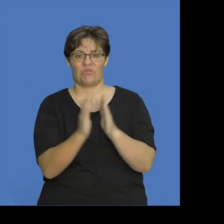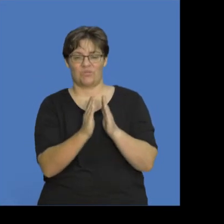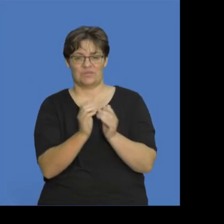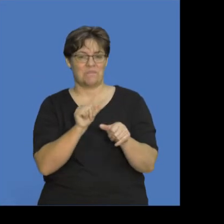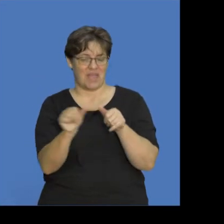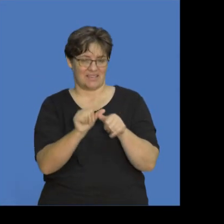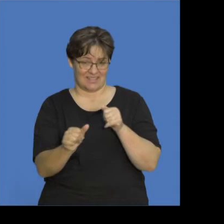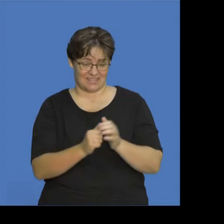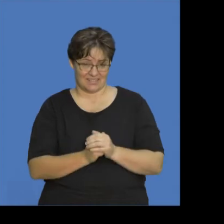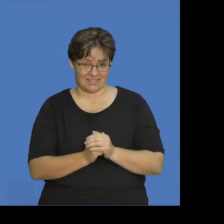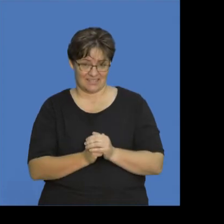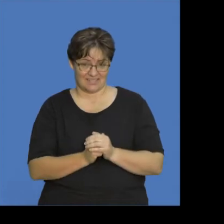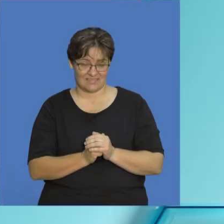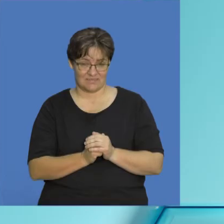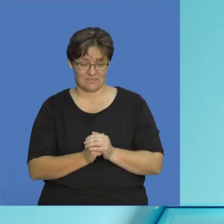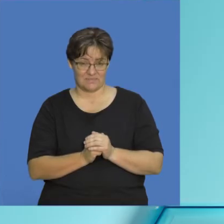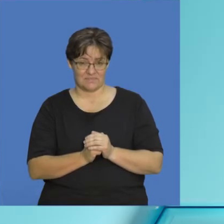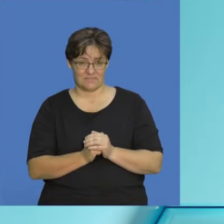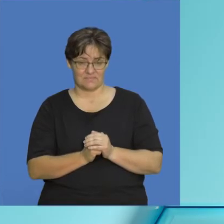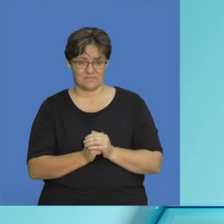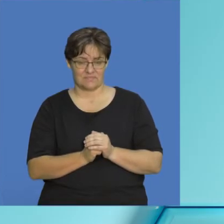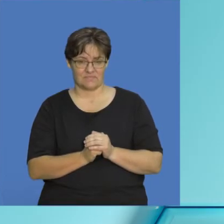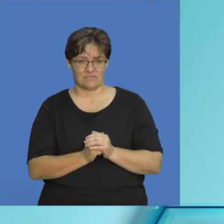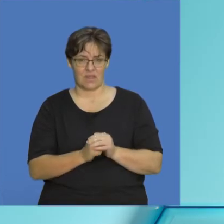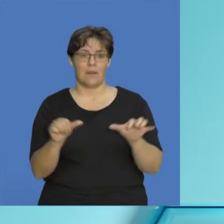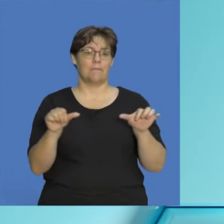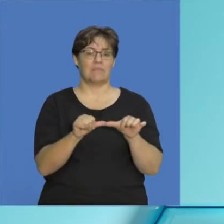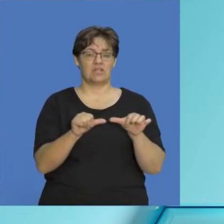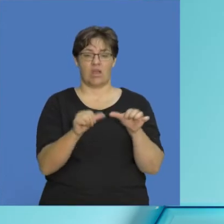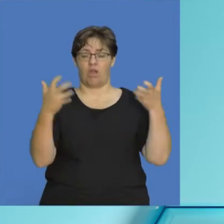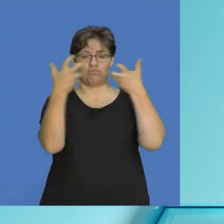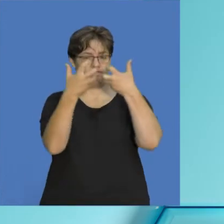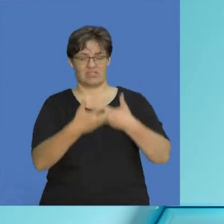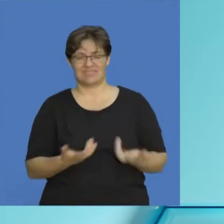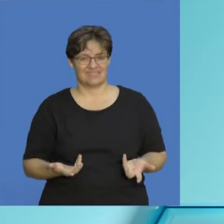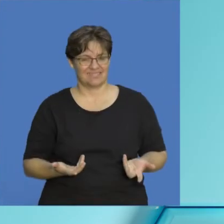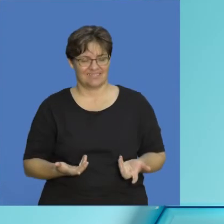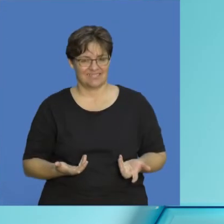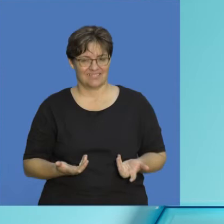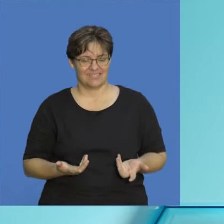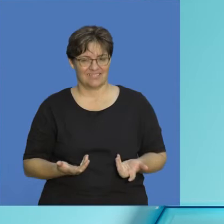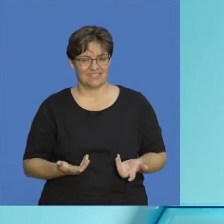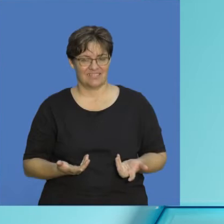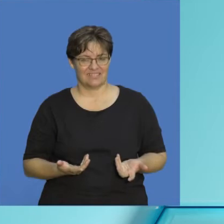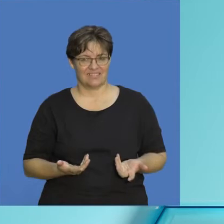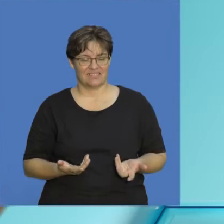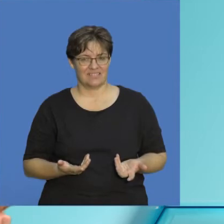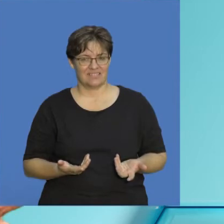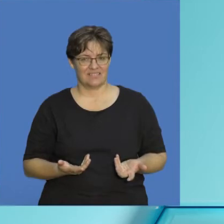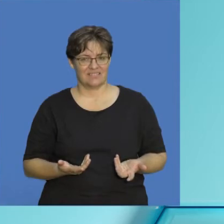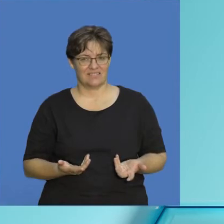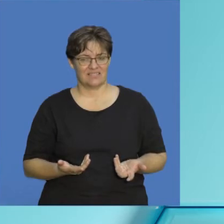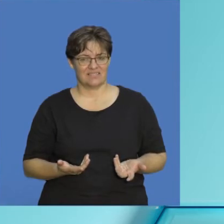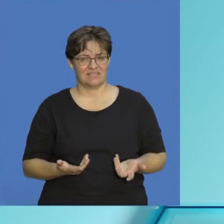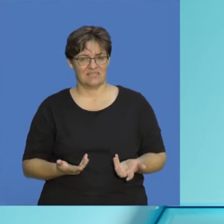are likely to be. Okay. So we're not going to measure correlation, okay? But